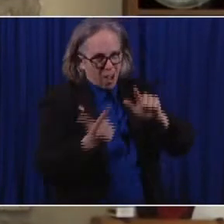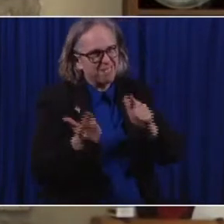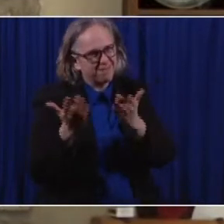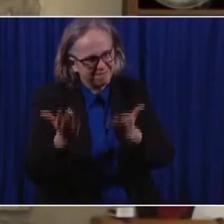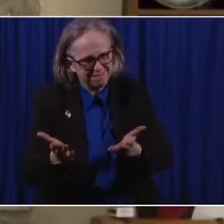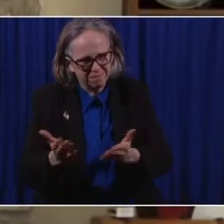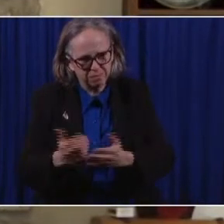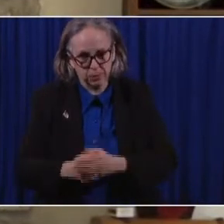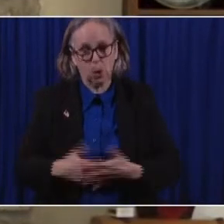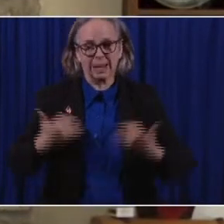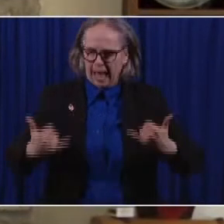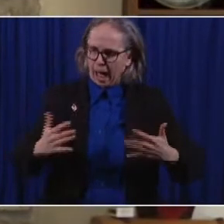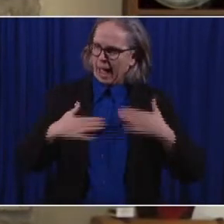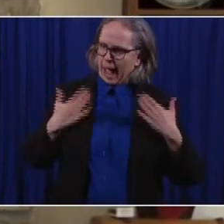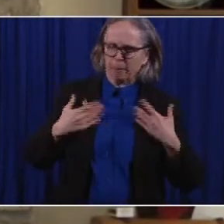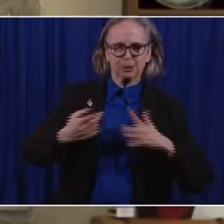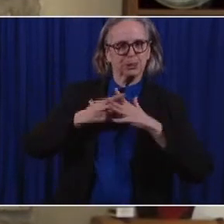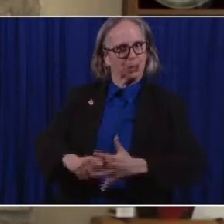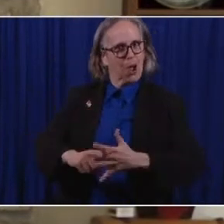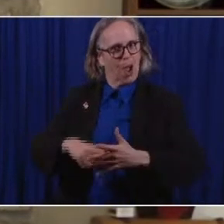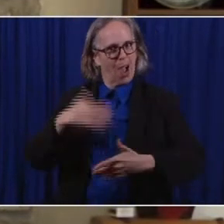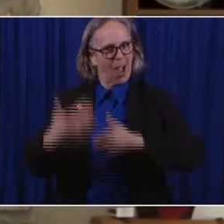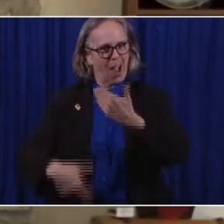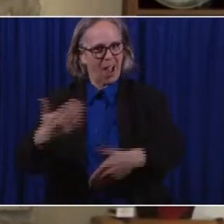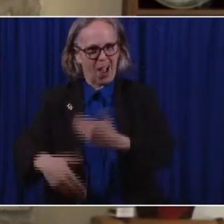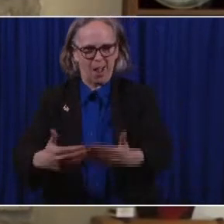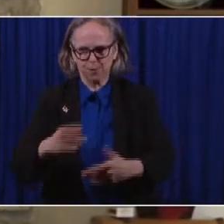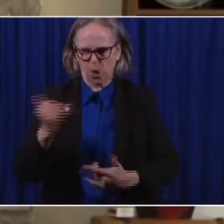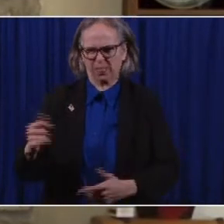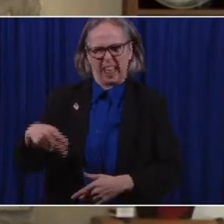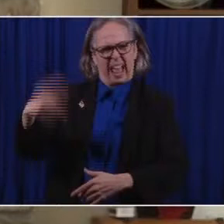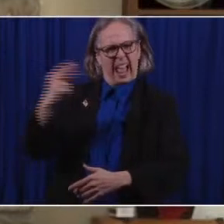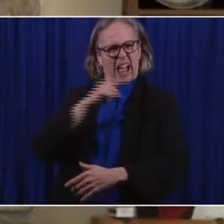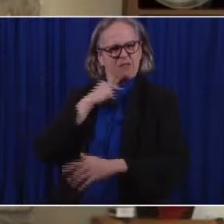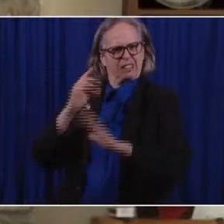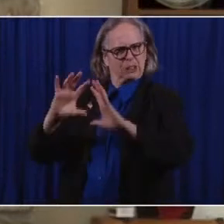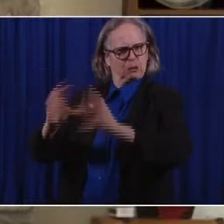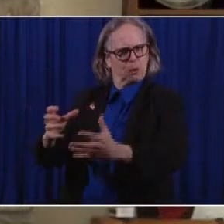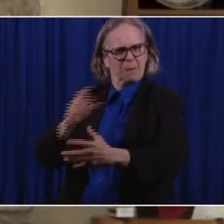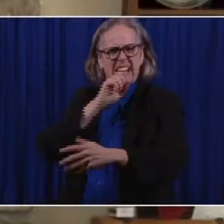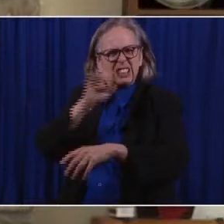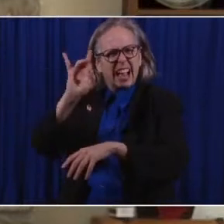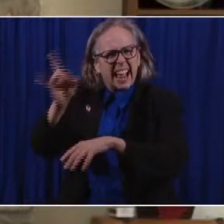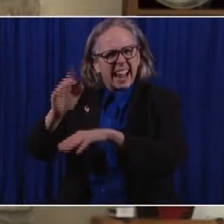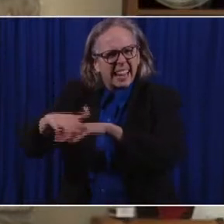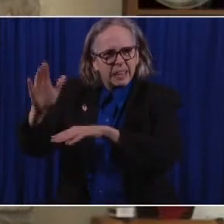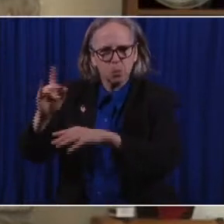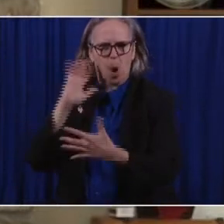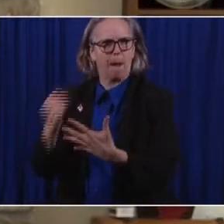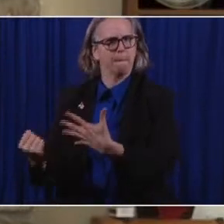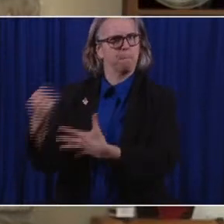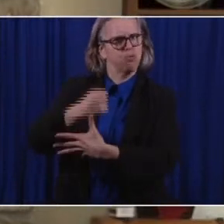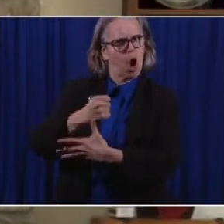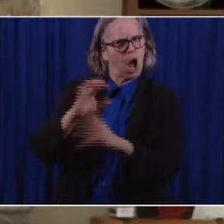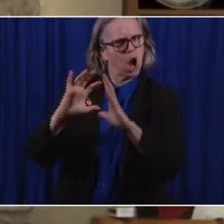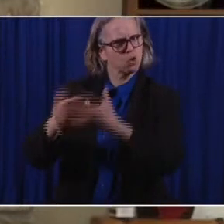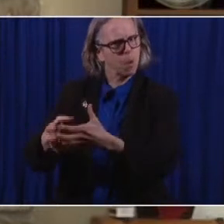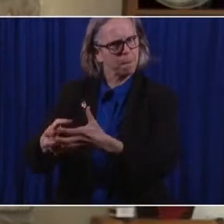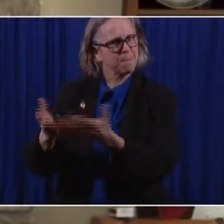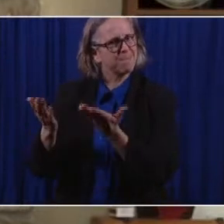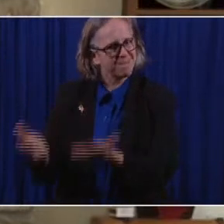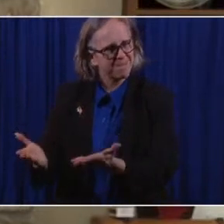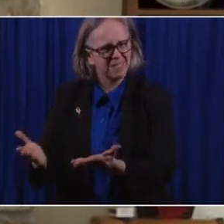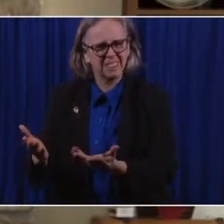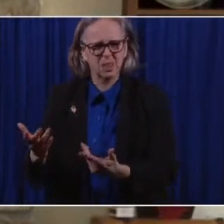group. We prioritize those individuals who candidly are the most likely to have a bad outcome, most